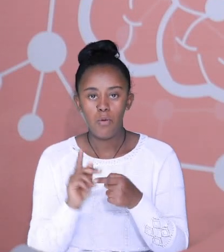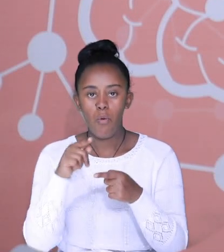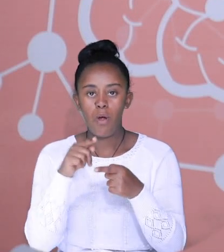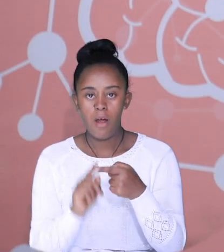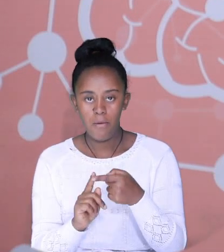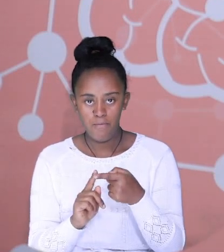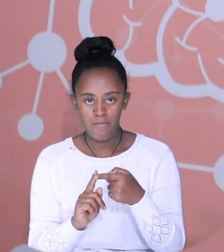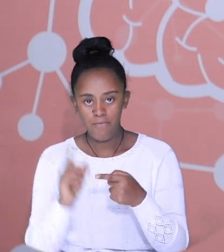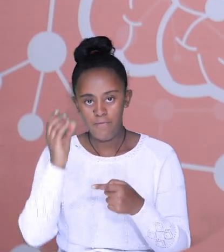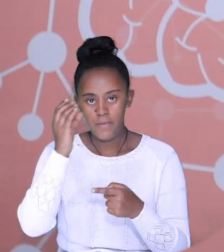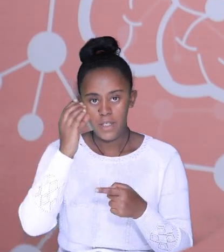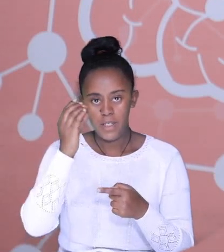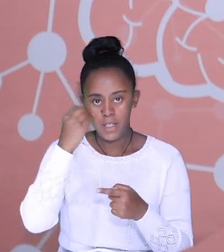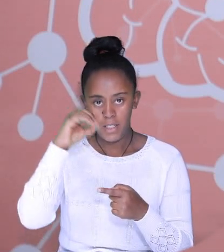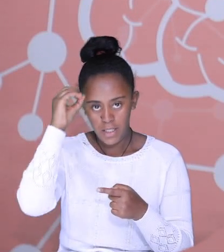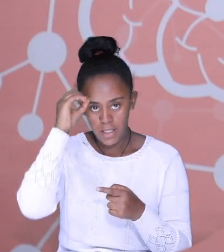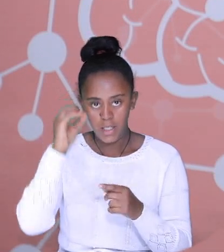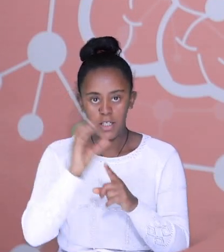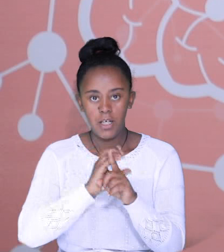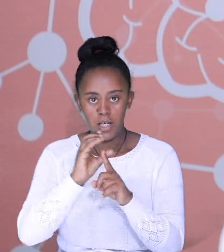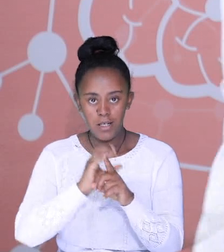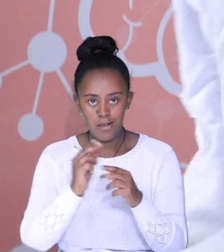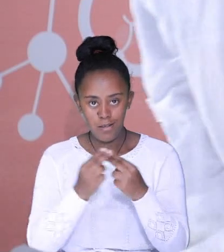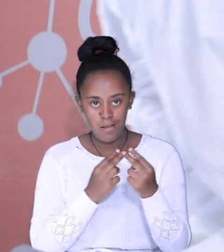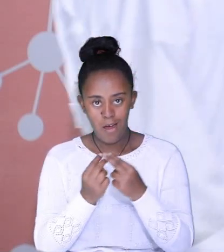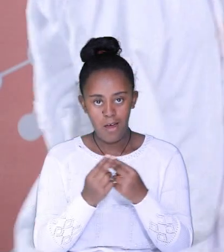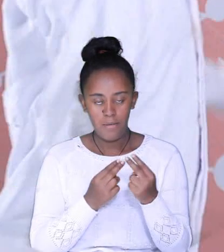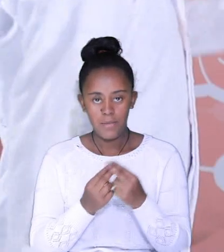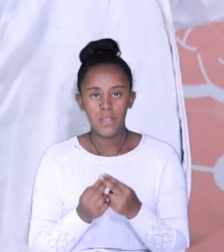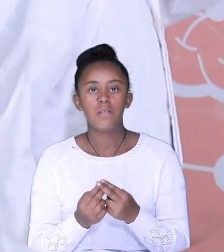kilogram degree Celsius times